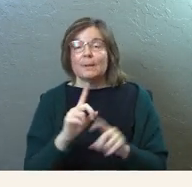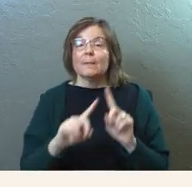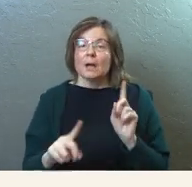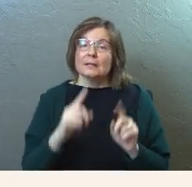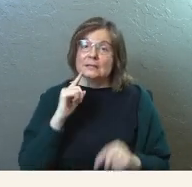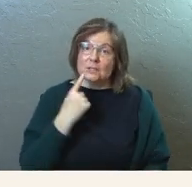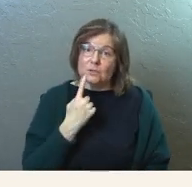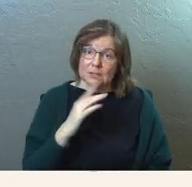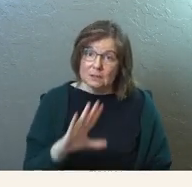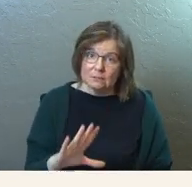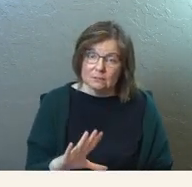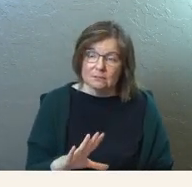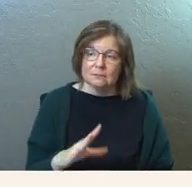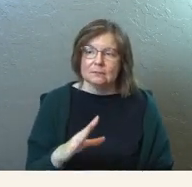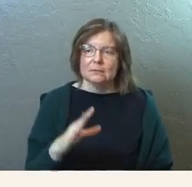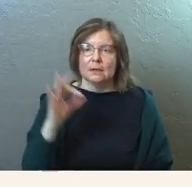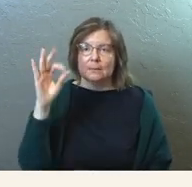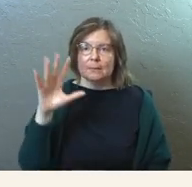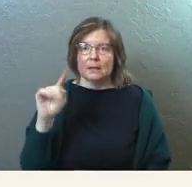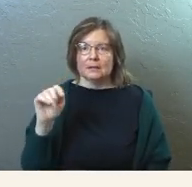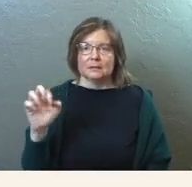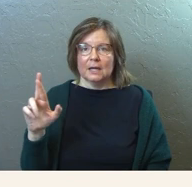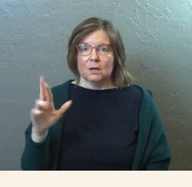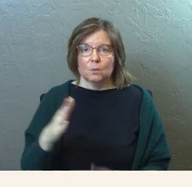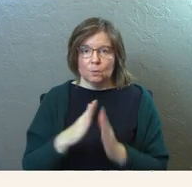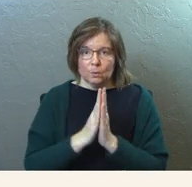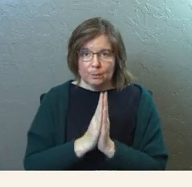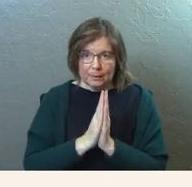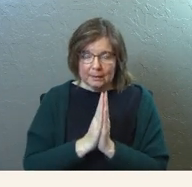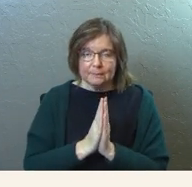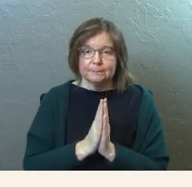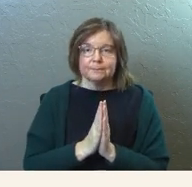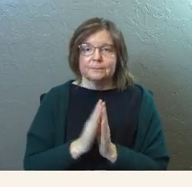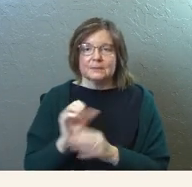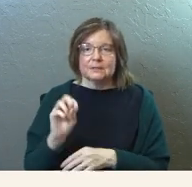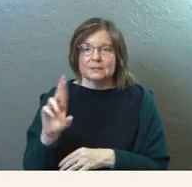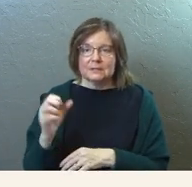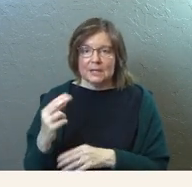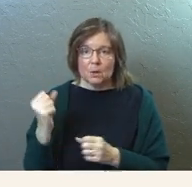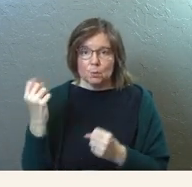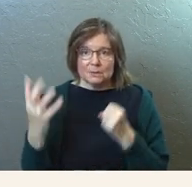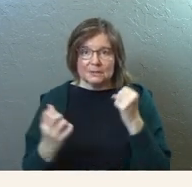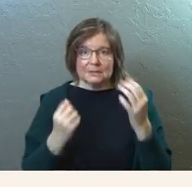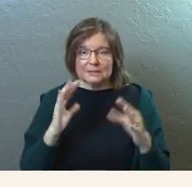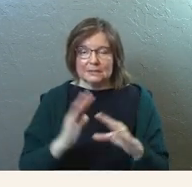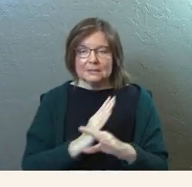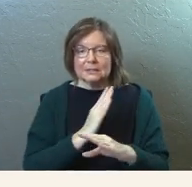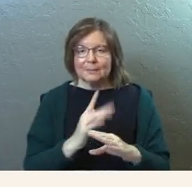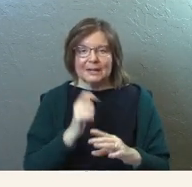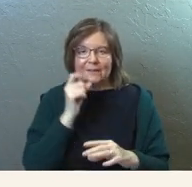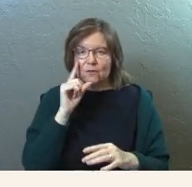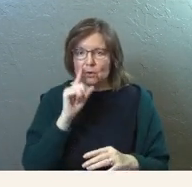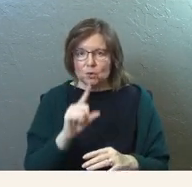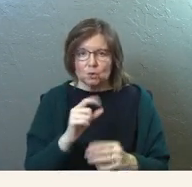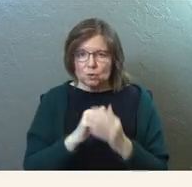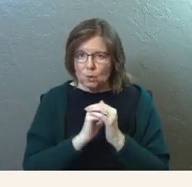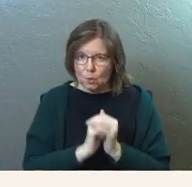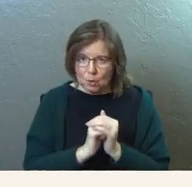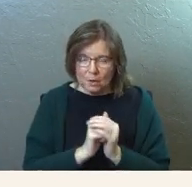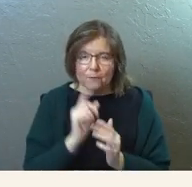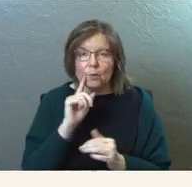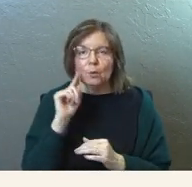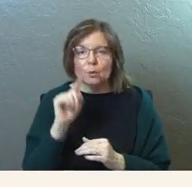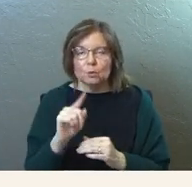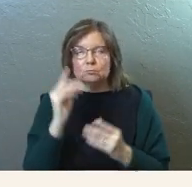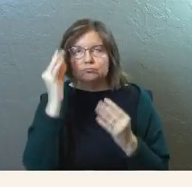But seriously, Pastor Tanner is going to pray and he and Sarah are going to sing over you, but it's not for you to worship. It's